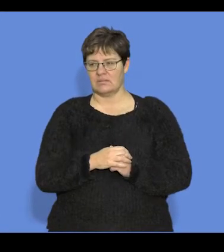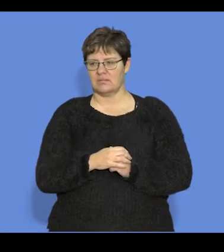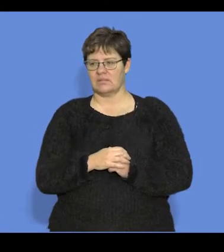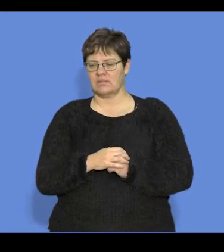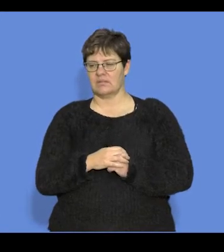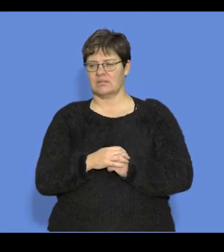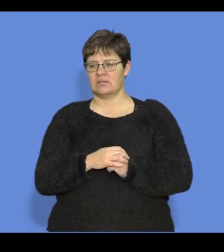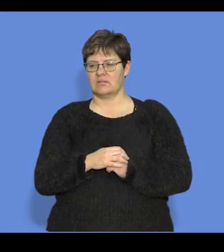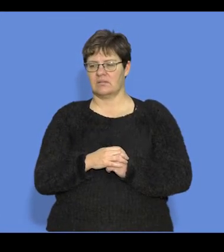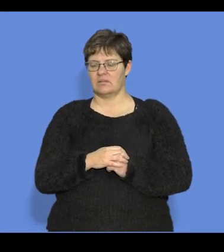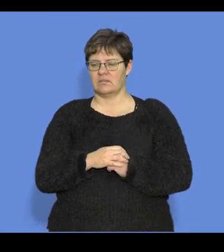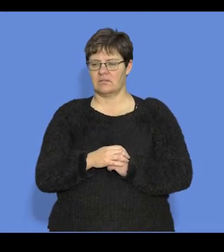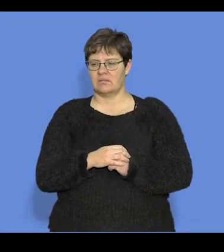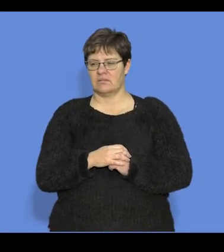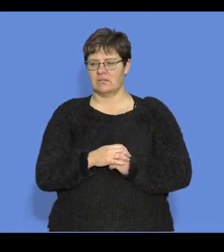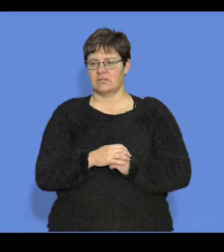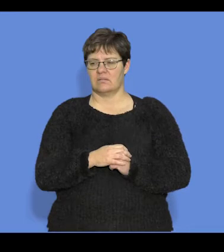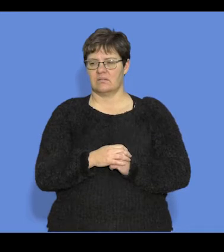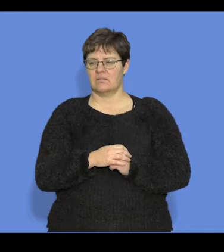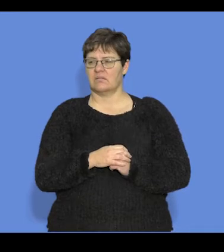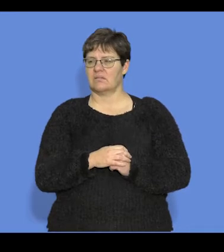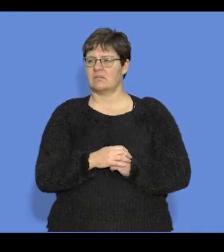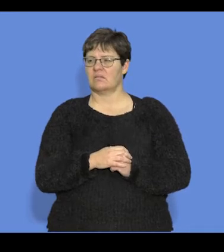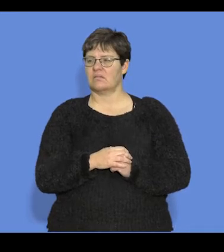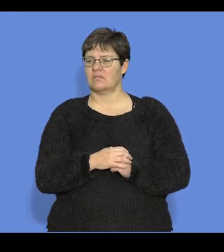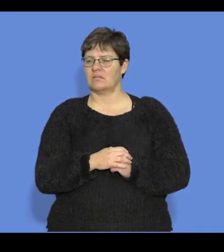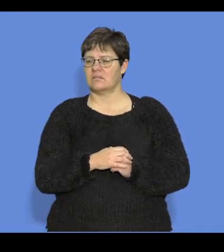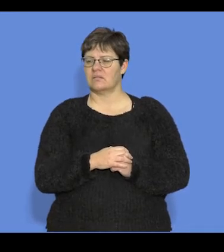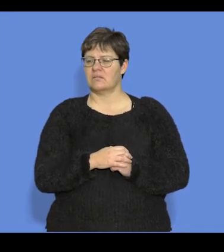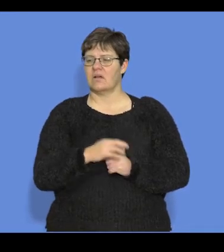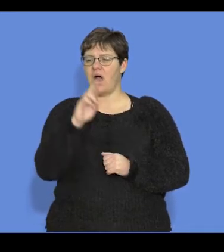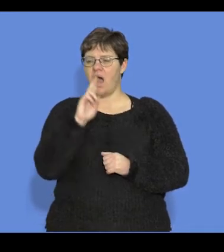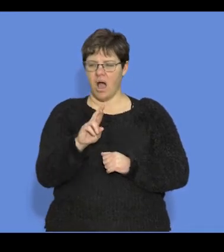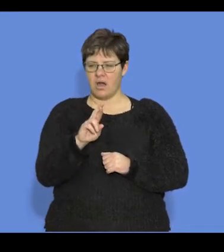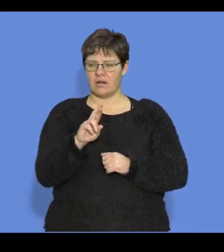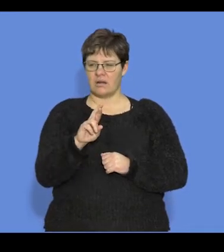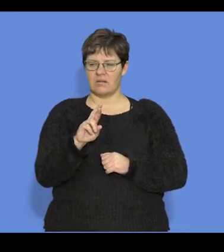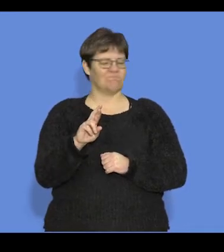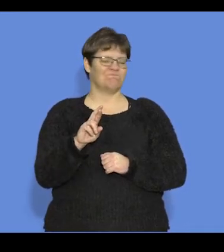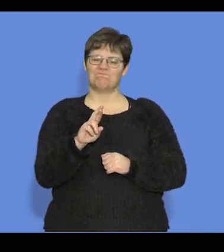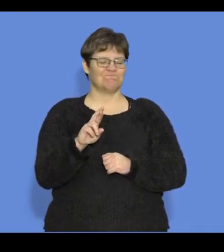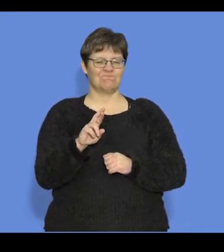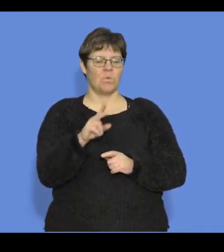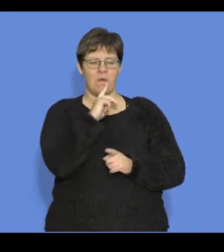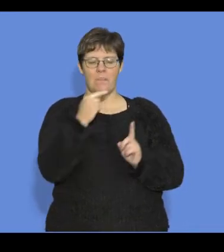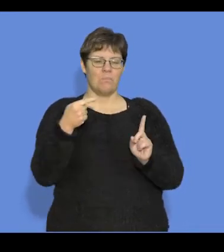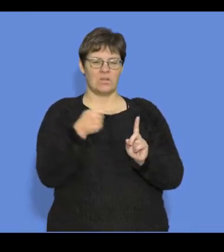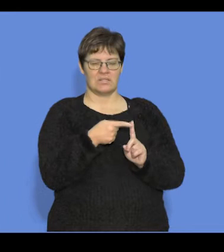incorrect. And R is spongy mesophyll, nope, because R is pointing